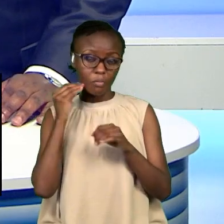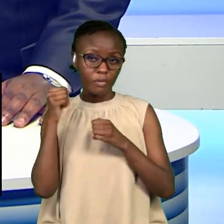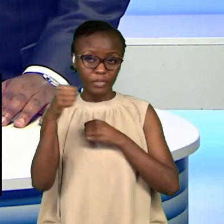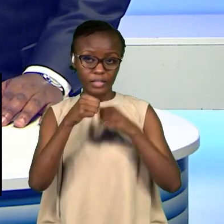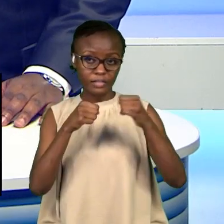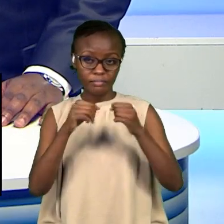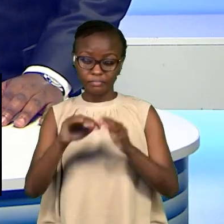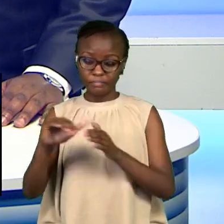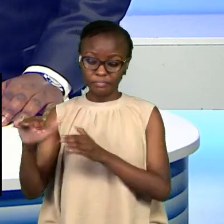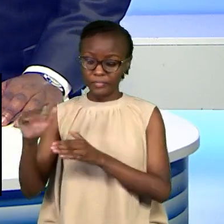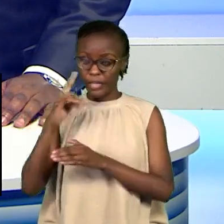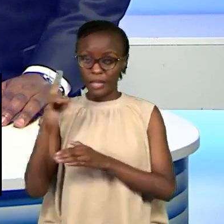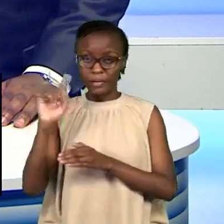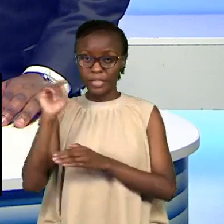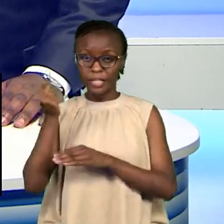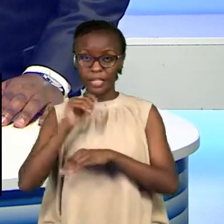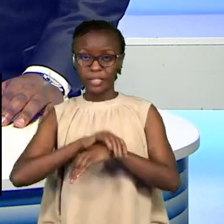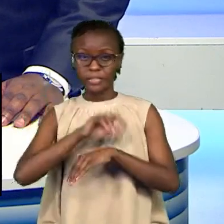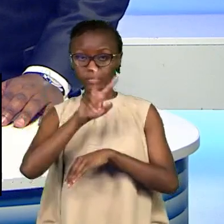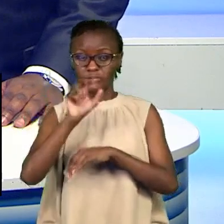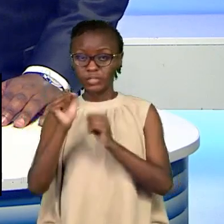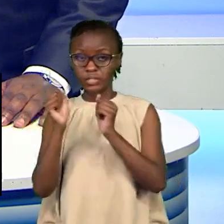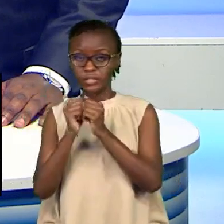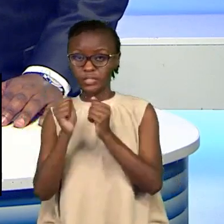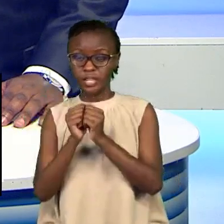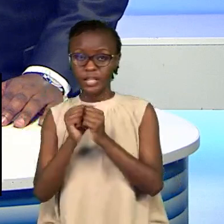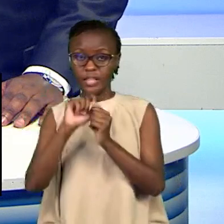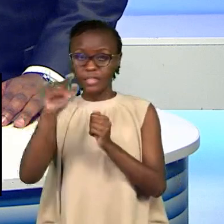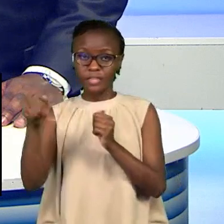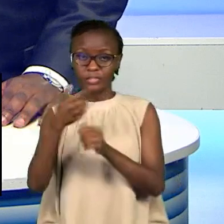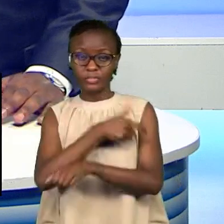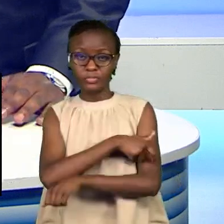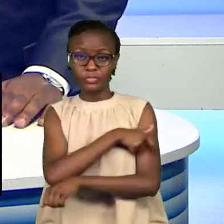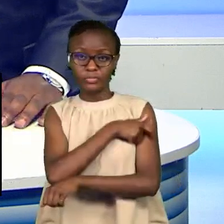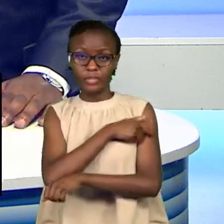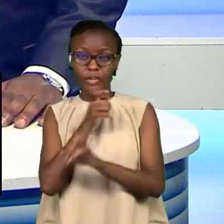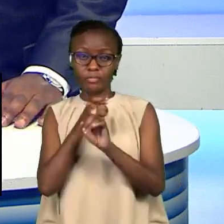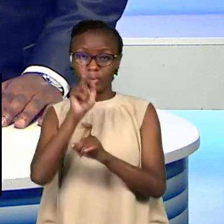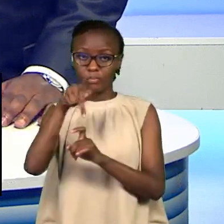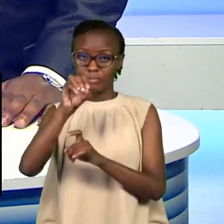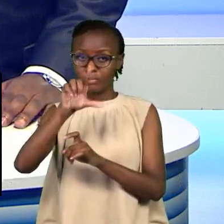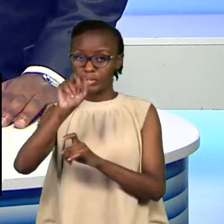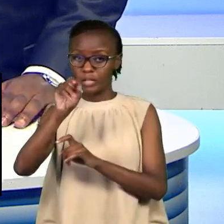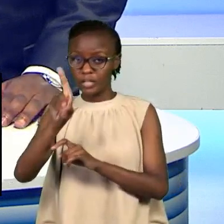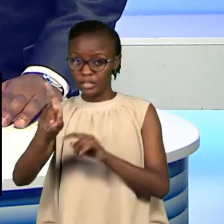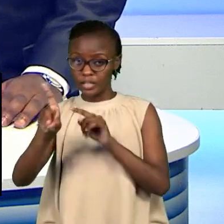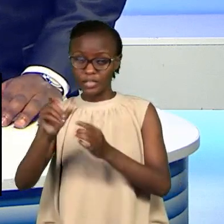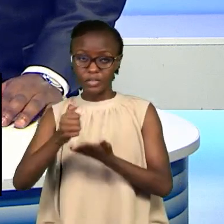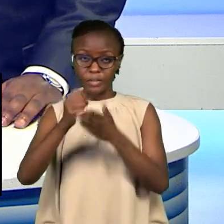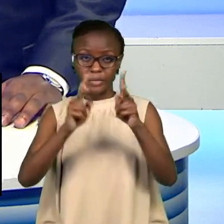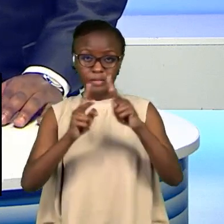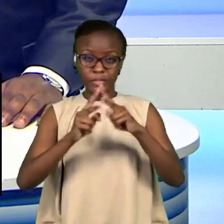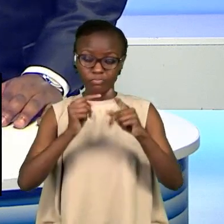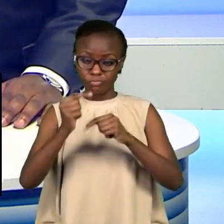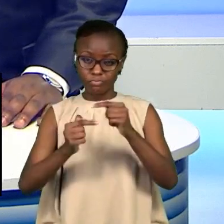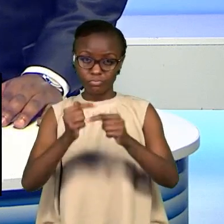Kenya has received 210,000 doses of AstraZeneca vaccine from the government of Poland, a boost to the ongoing nationwide vaccination